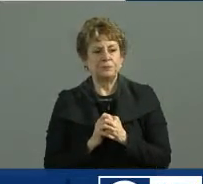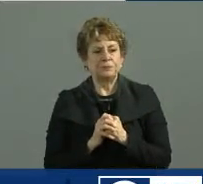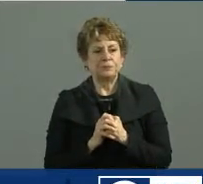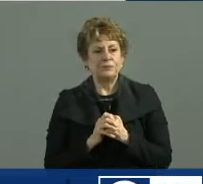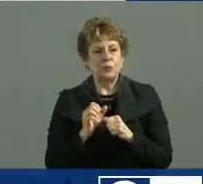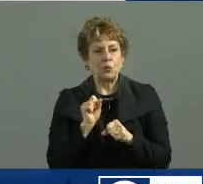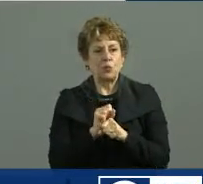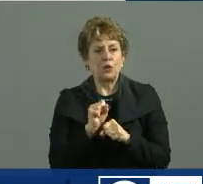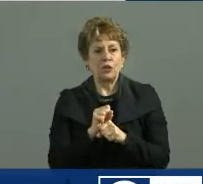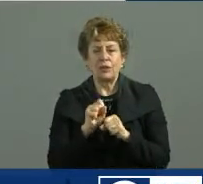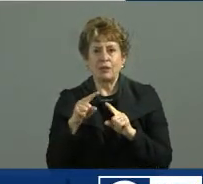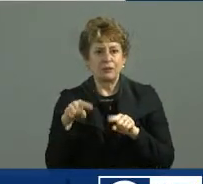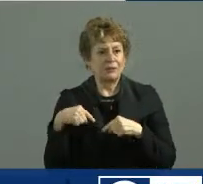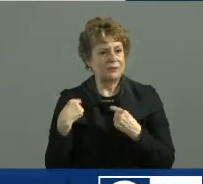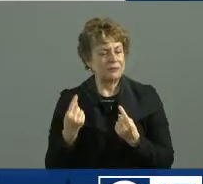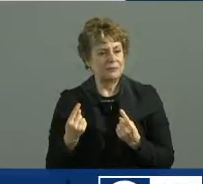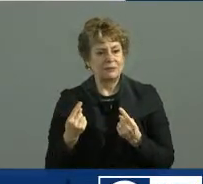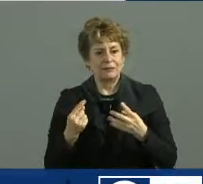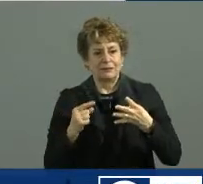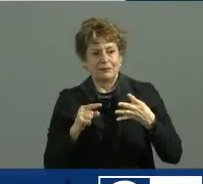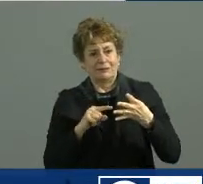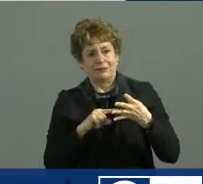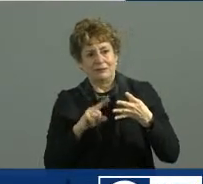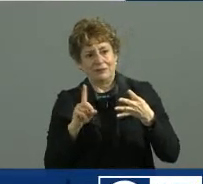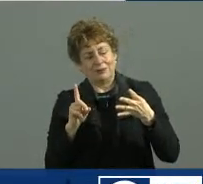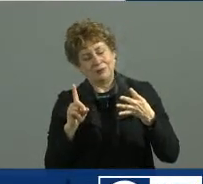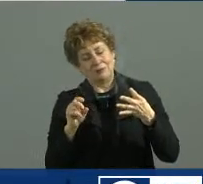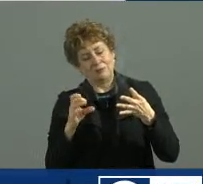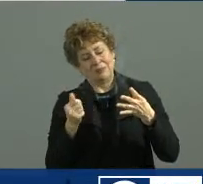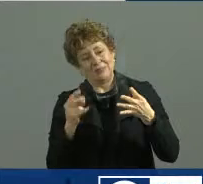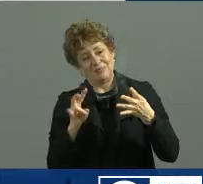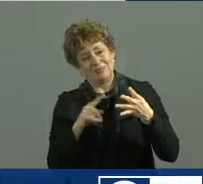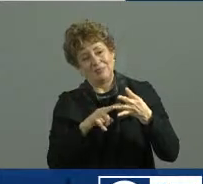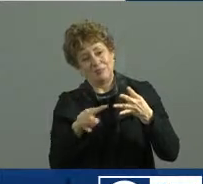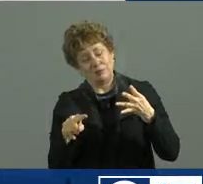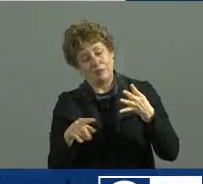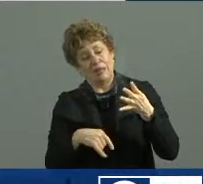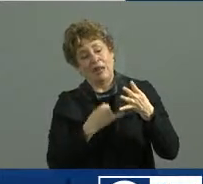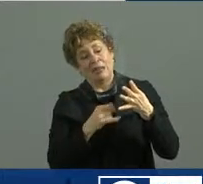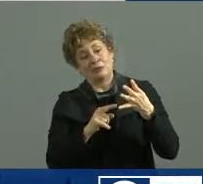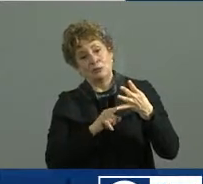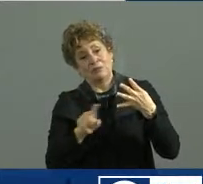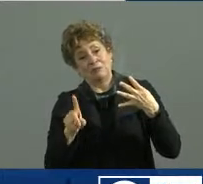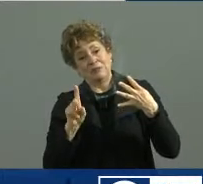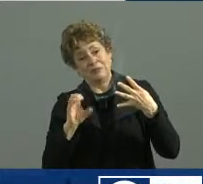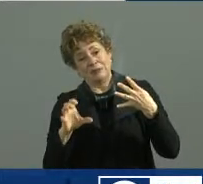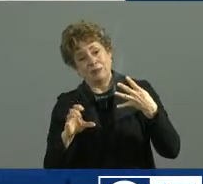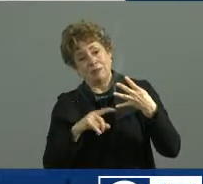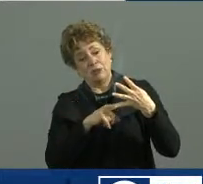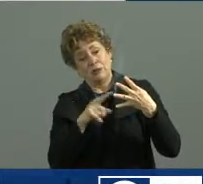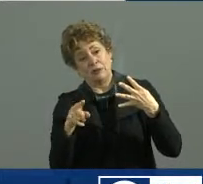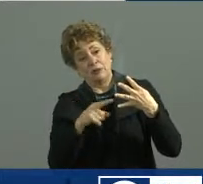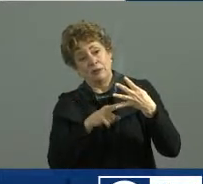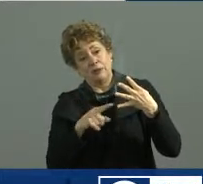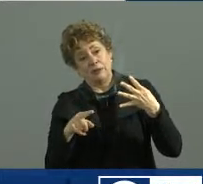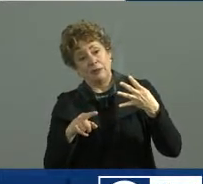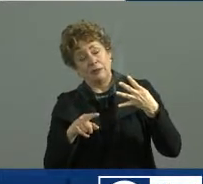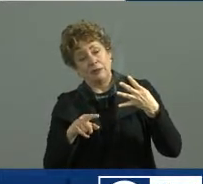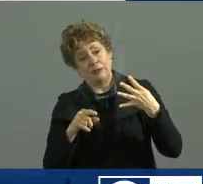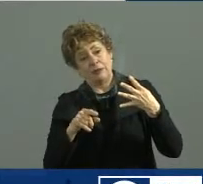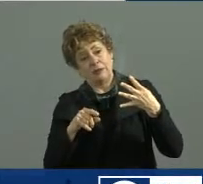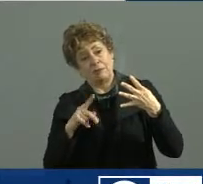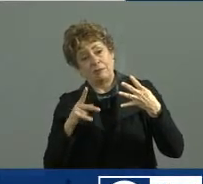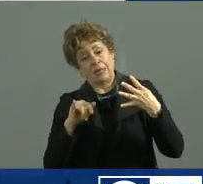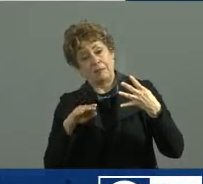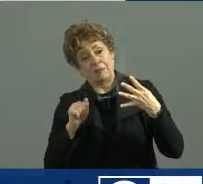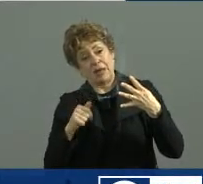working since either the week of December 17th or the week after when they opened. Pima County has pods that are also